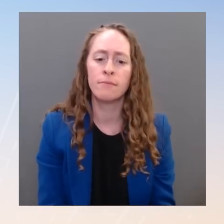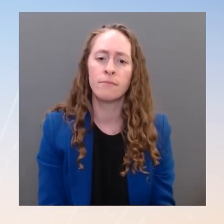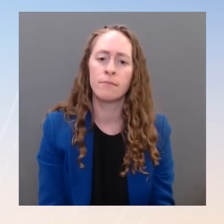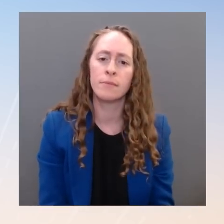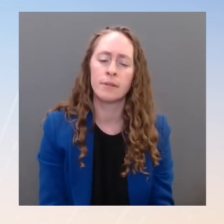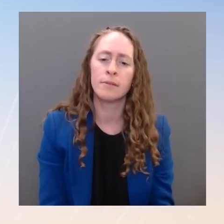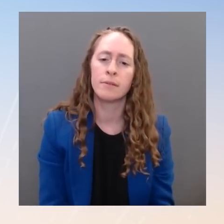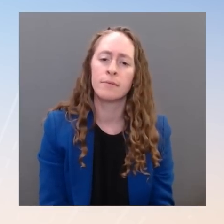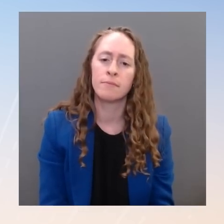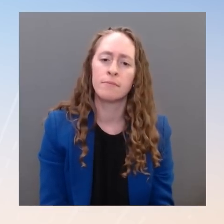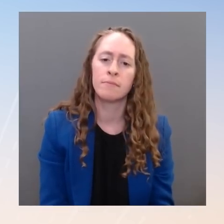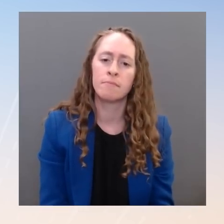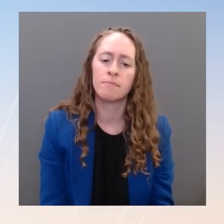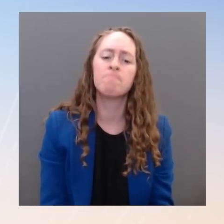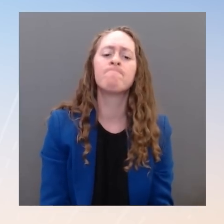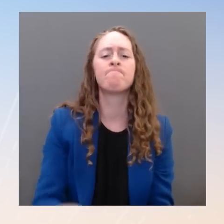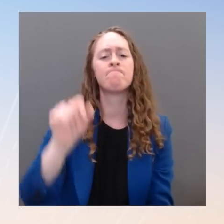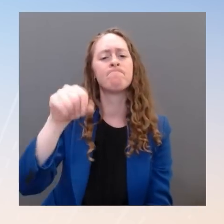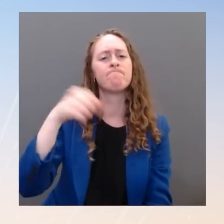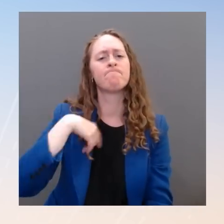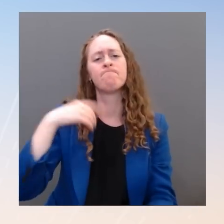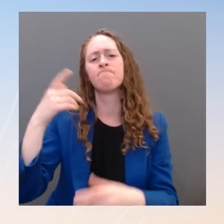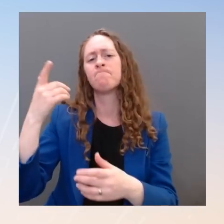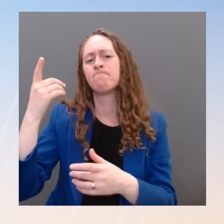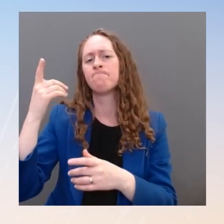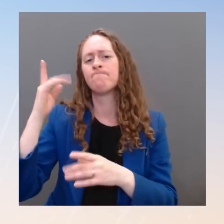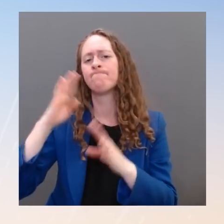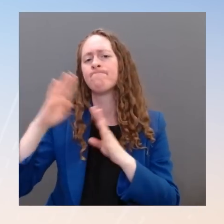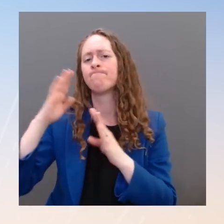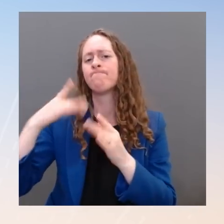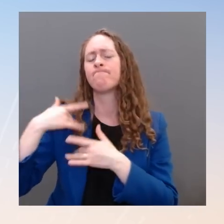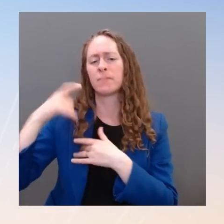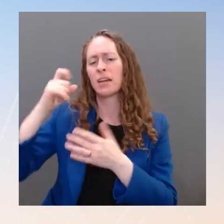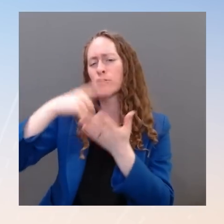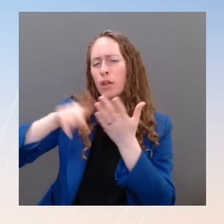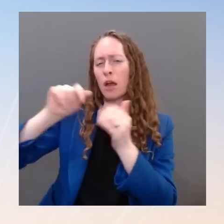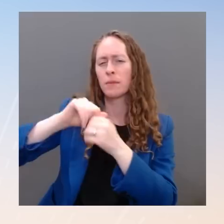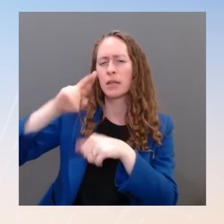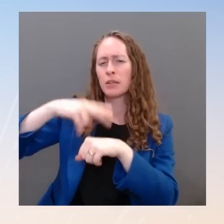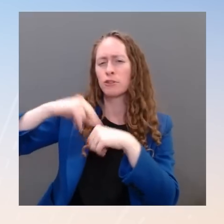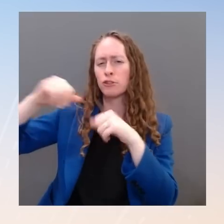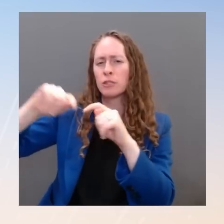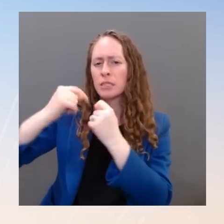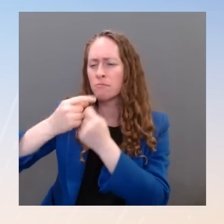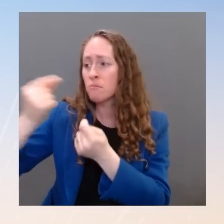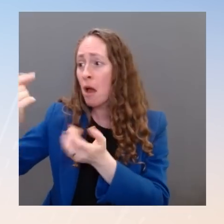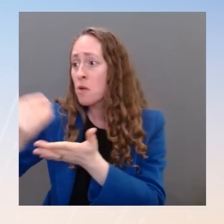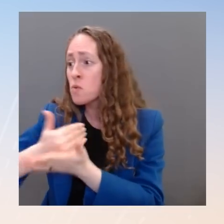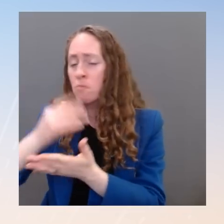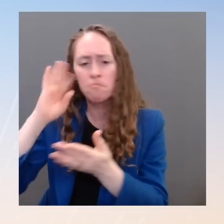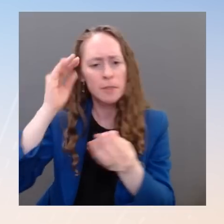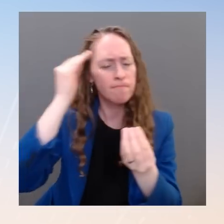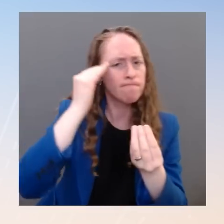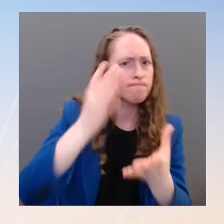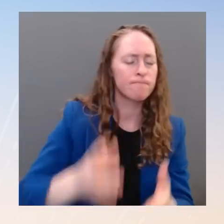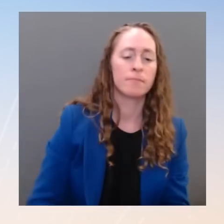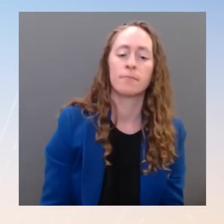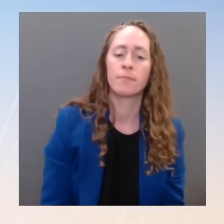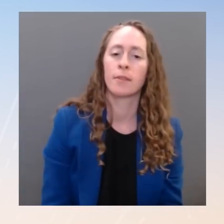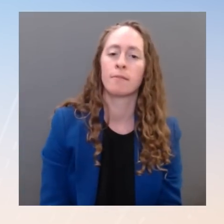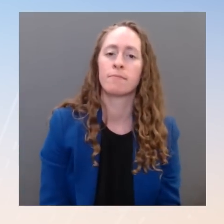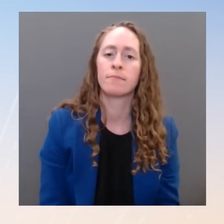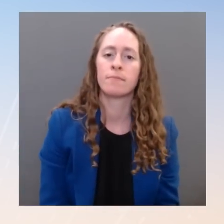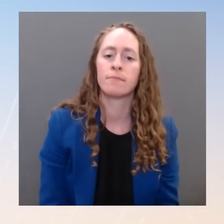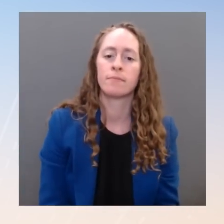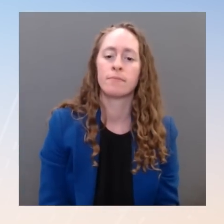talk to our national security team and see if we have any updates on recent developments. And I just have one more question about President Biden's trip to